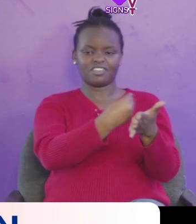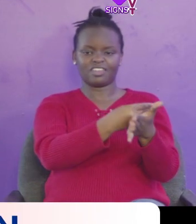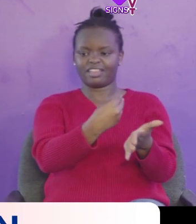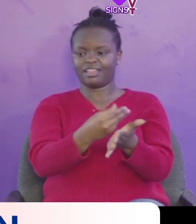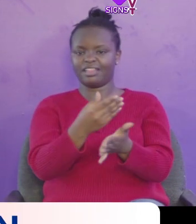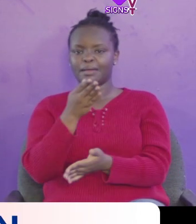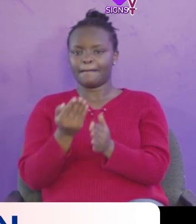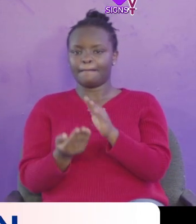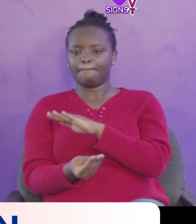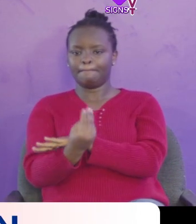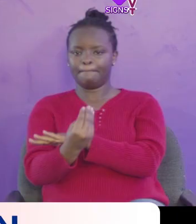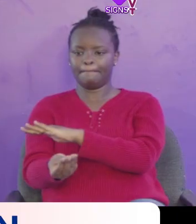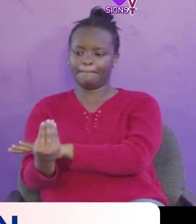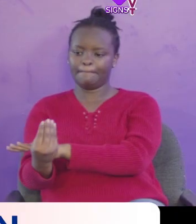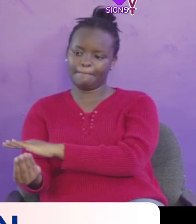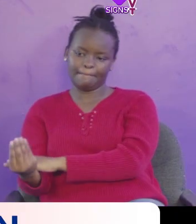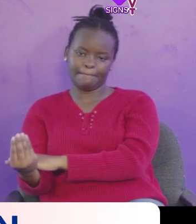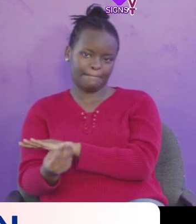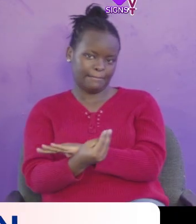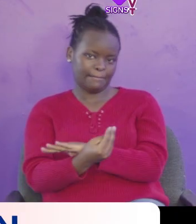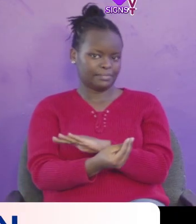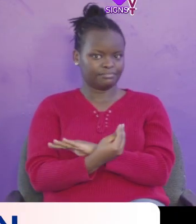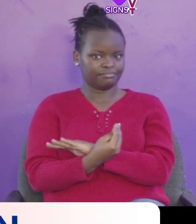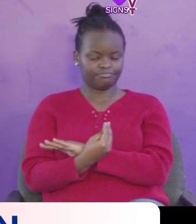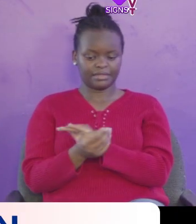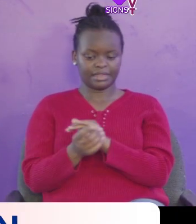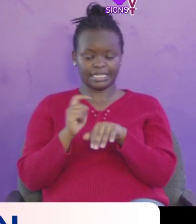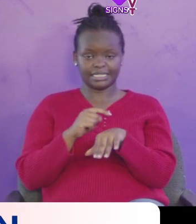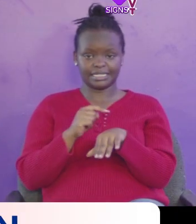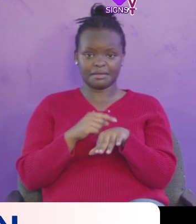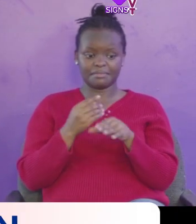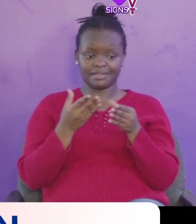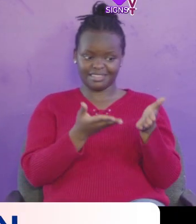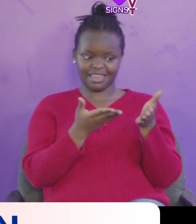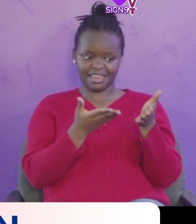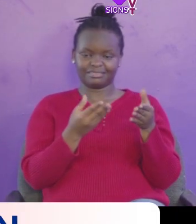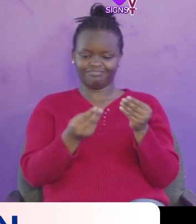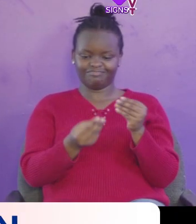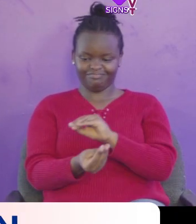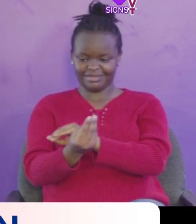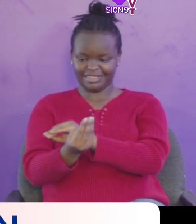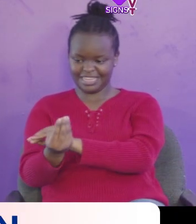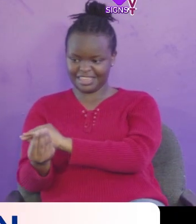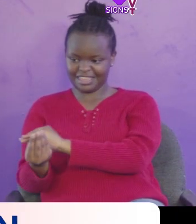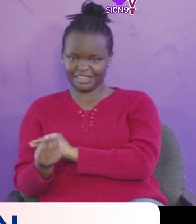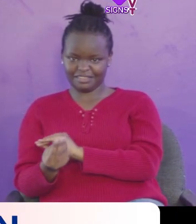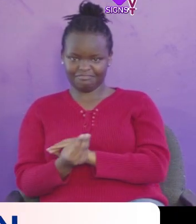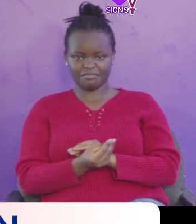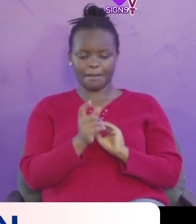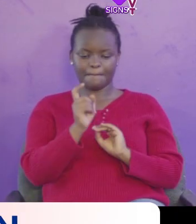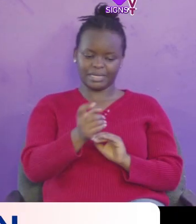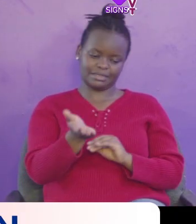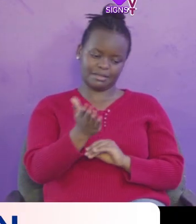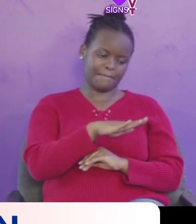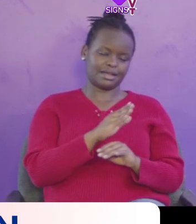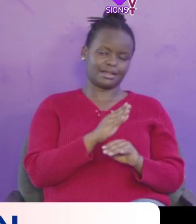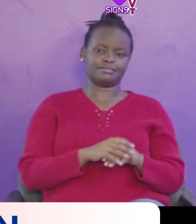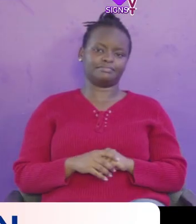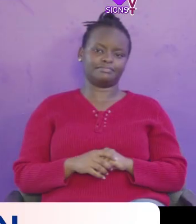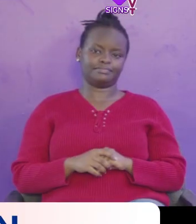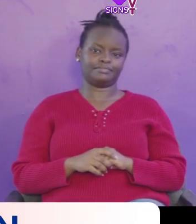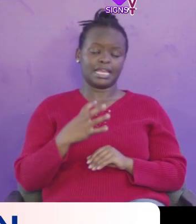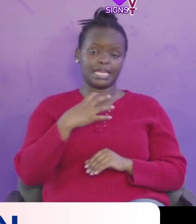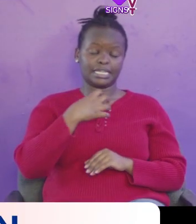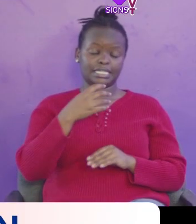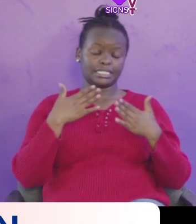People come with handouts, and when they are there, they will work hard to make sure the handouts they gave, they return. The richest people in